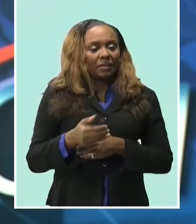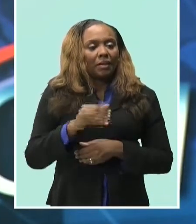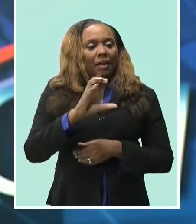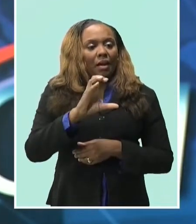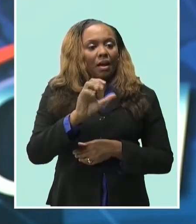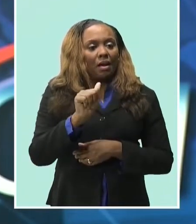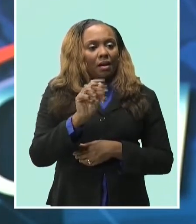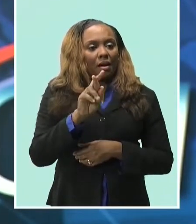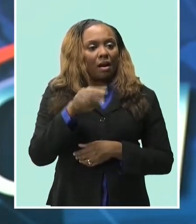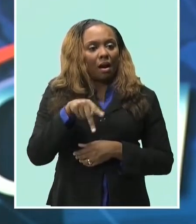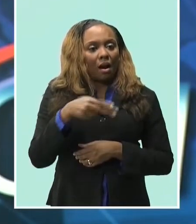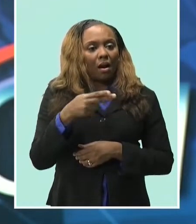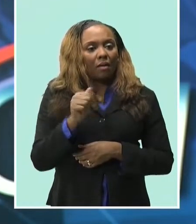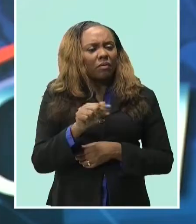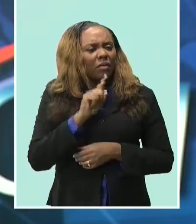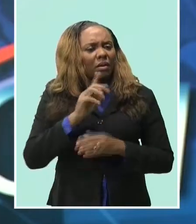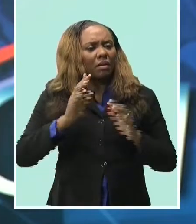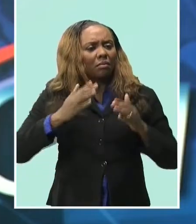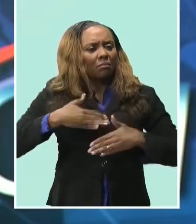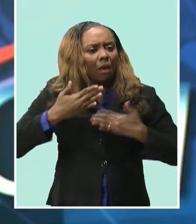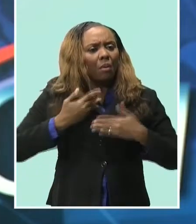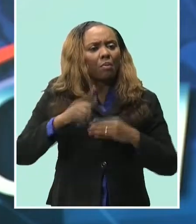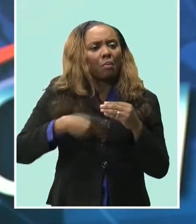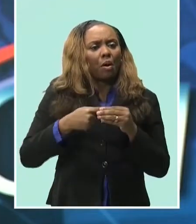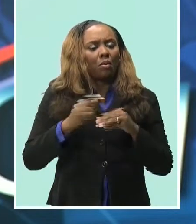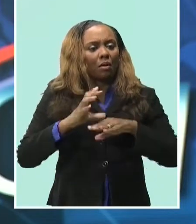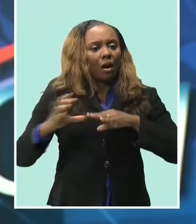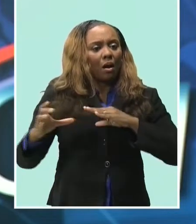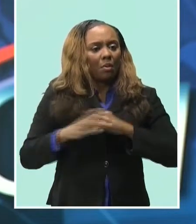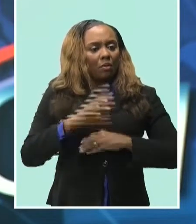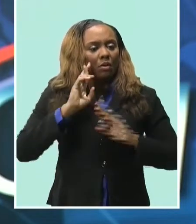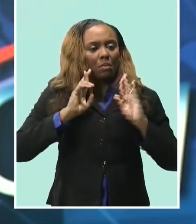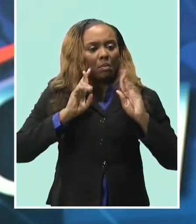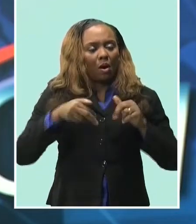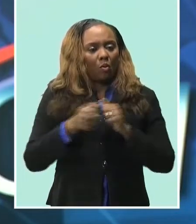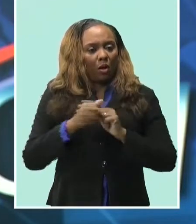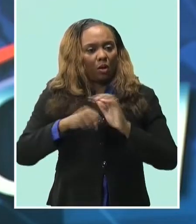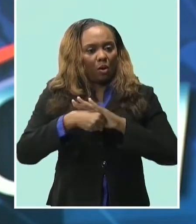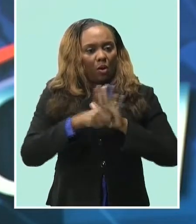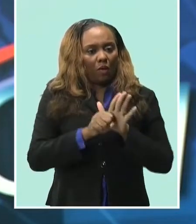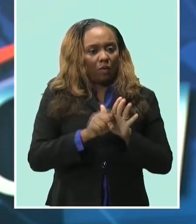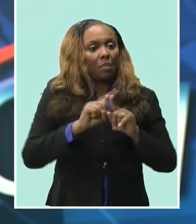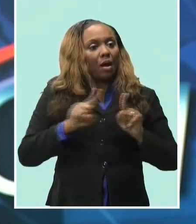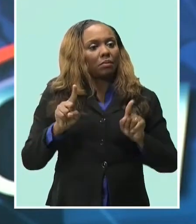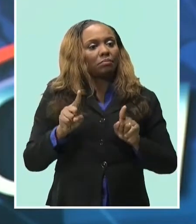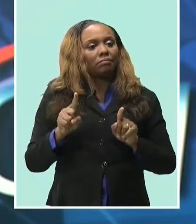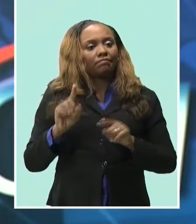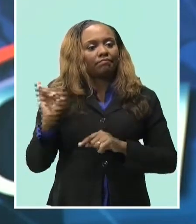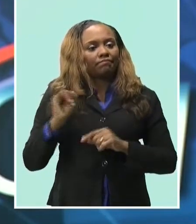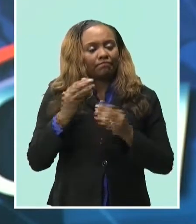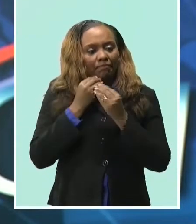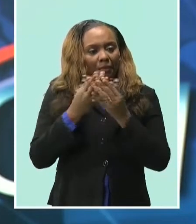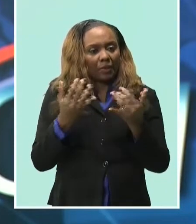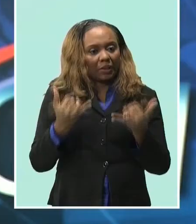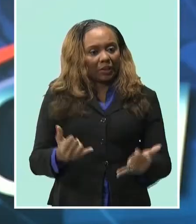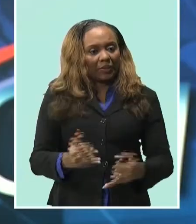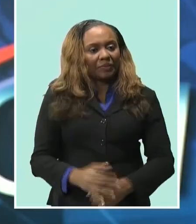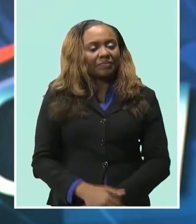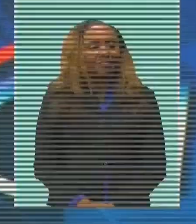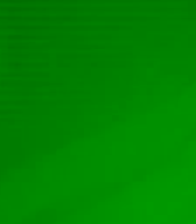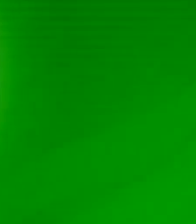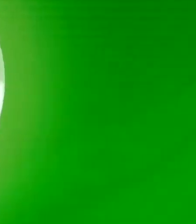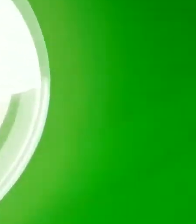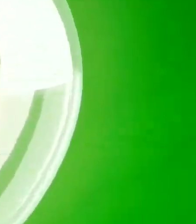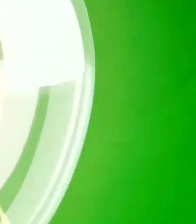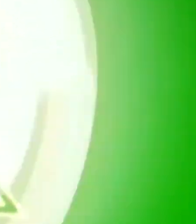regional public health systems to COVID-19. But before we get to that, here is a tip from Cooperators General Insurance. This tip of the